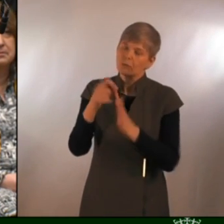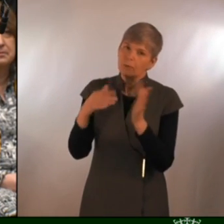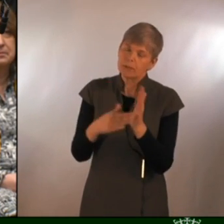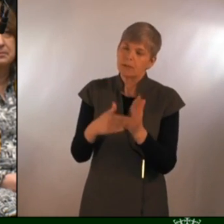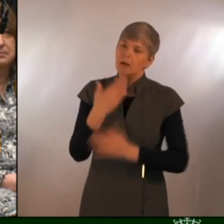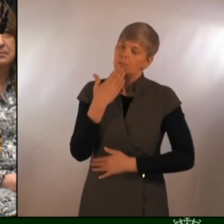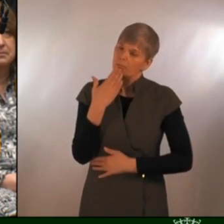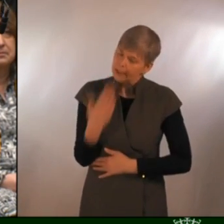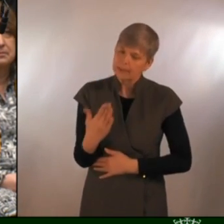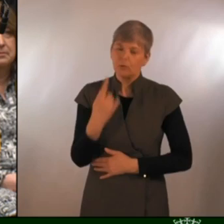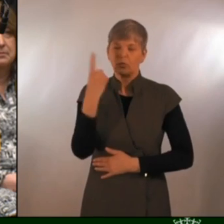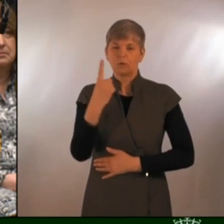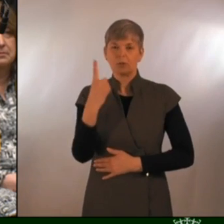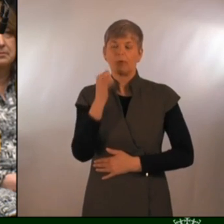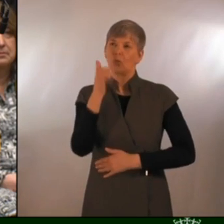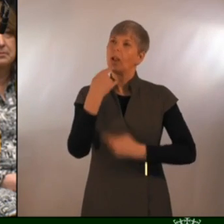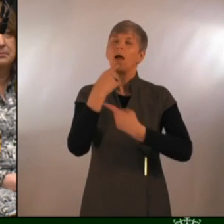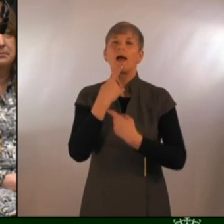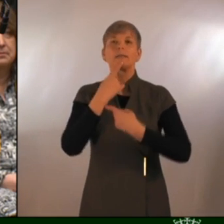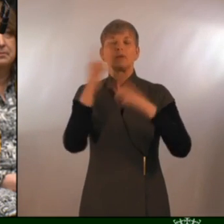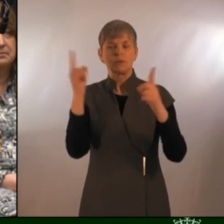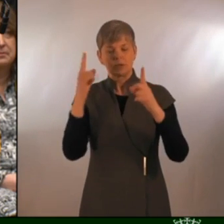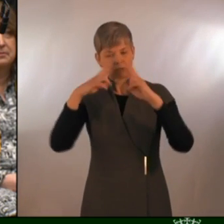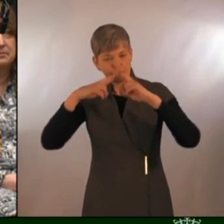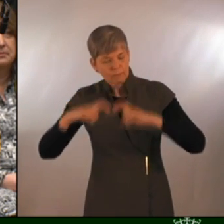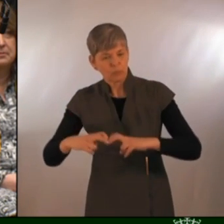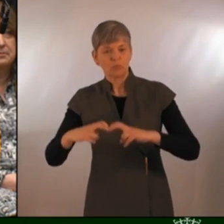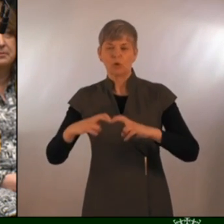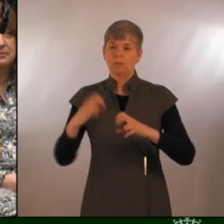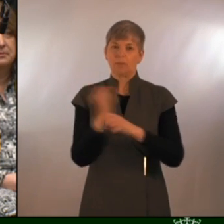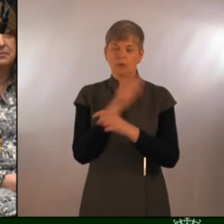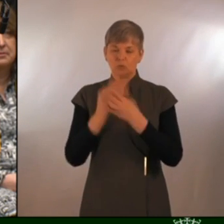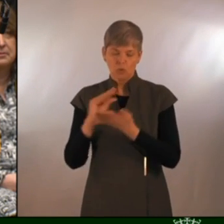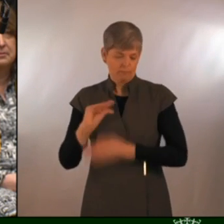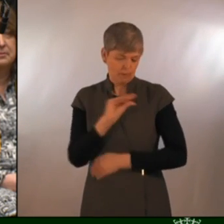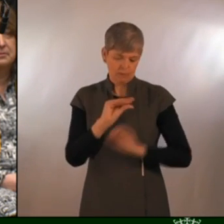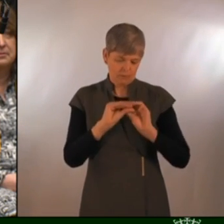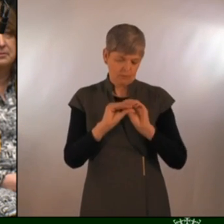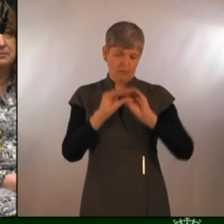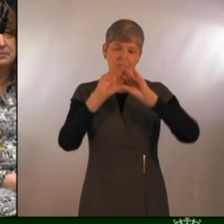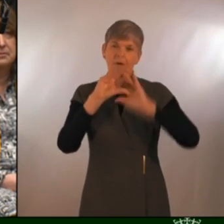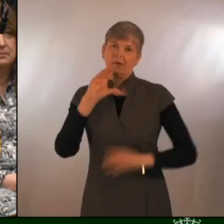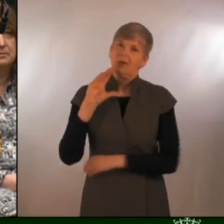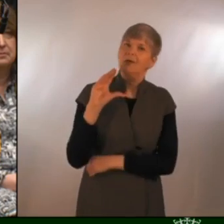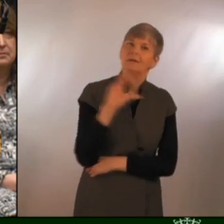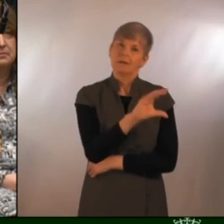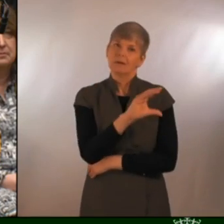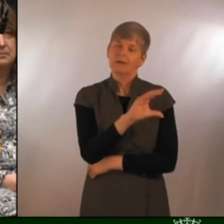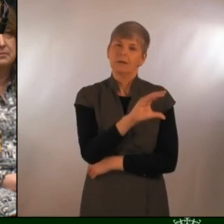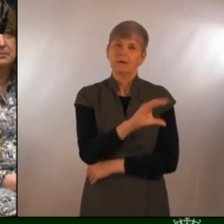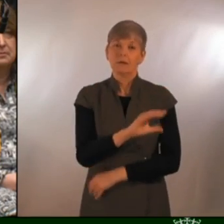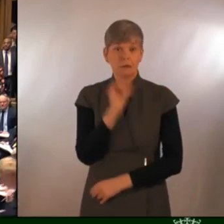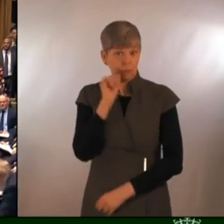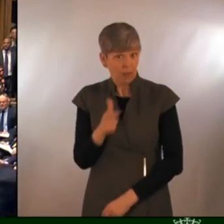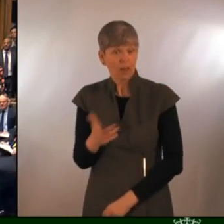this redistribution of this critical funding to stop those lives changing and often life-saving services being lost?